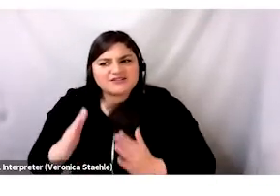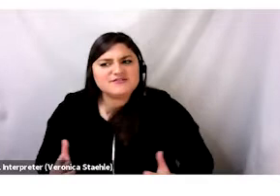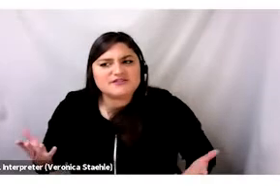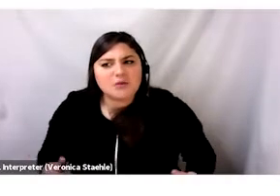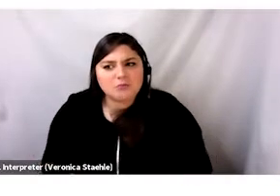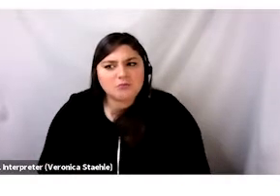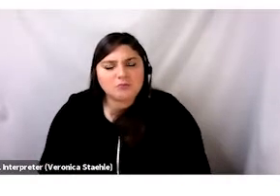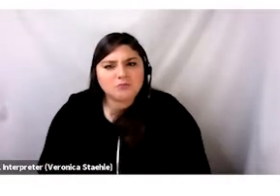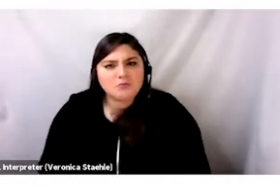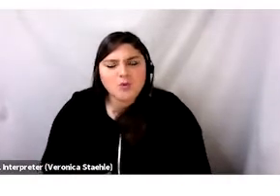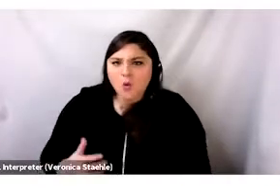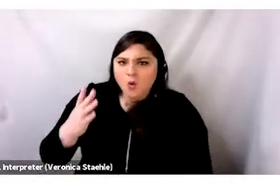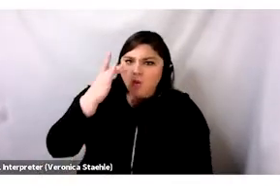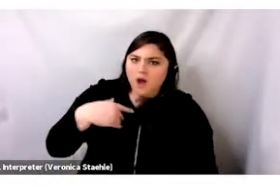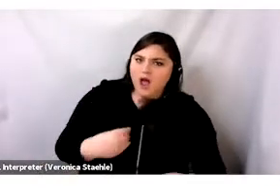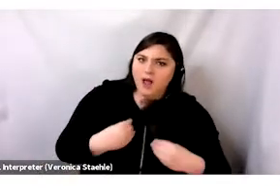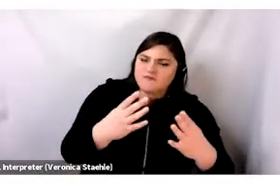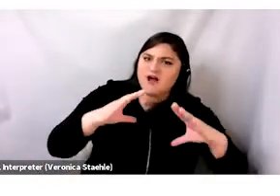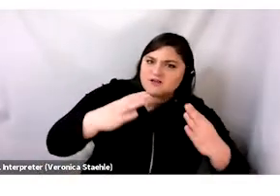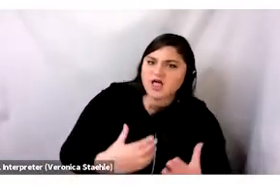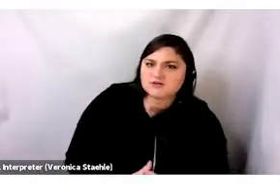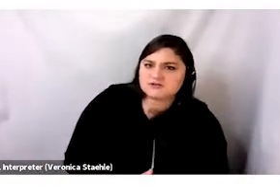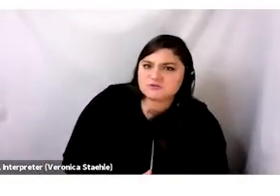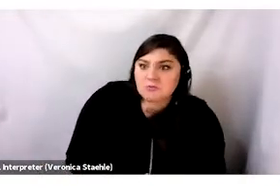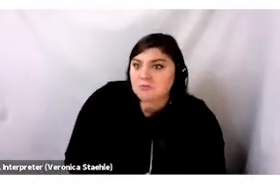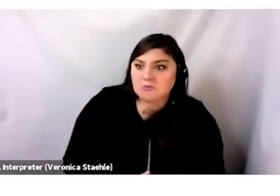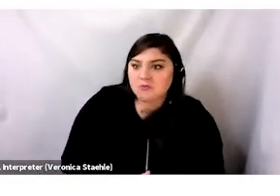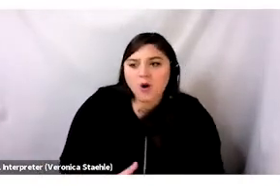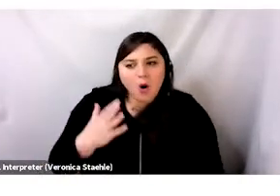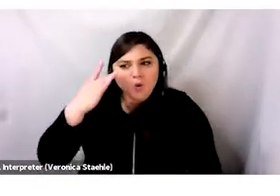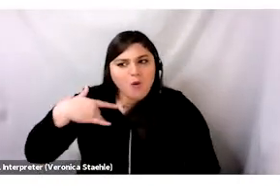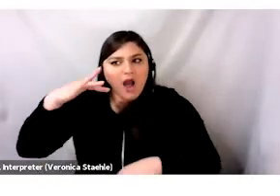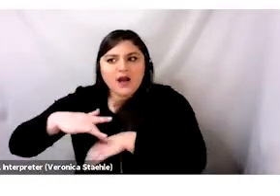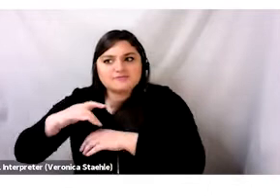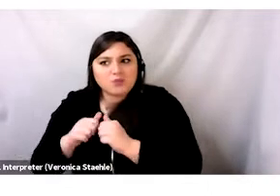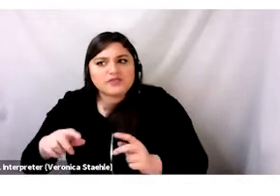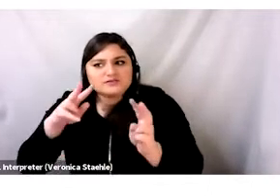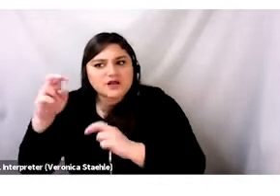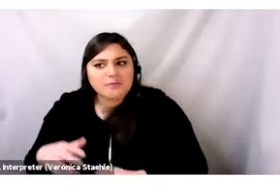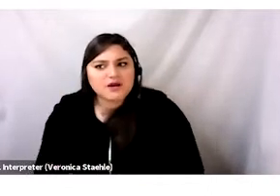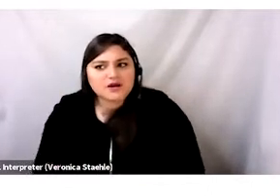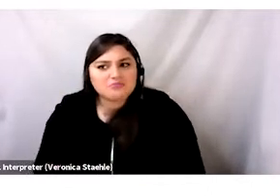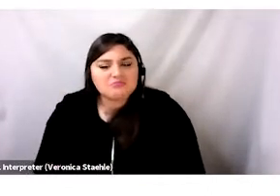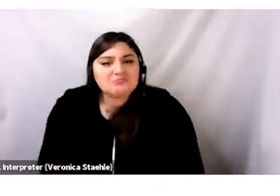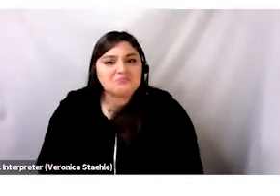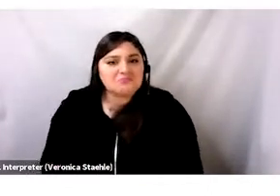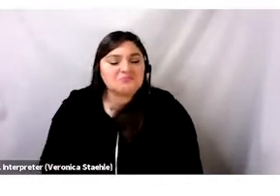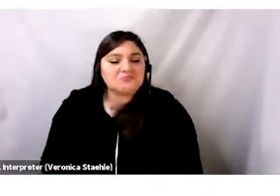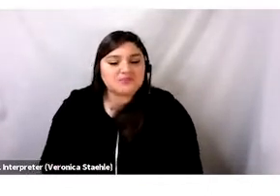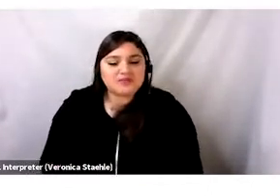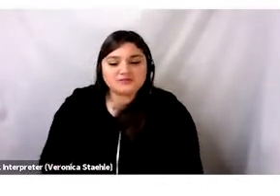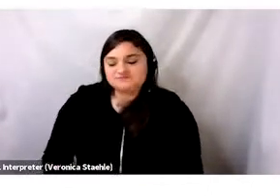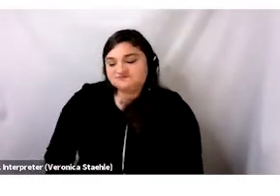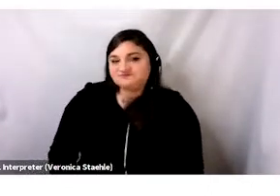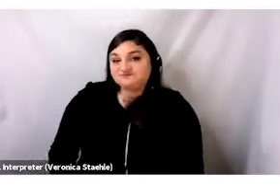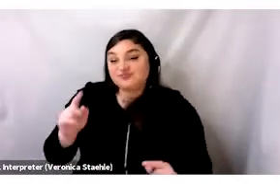class? Why am I so preoccupied or maybe even obsessed with this topic? For this, I would really like to